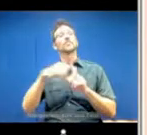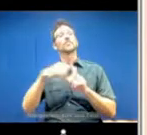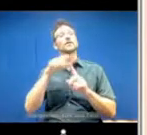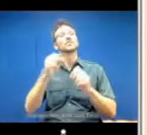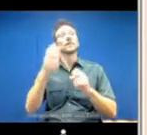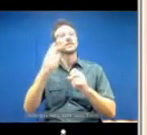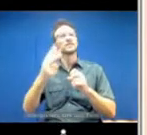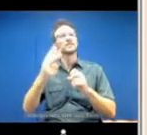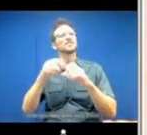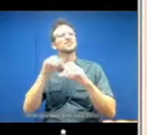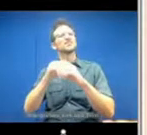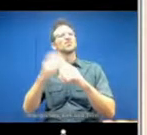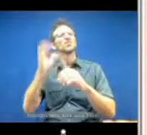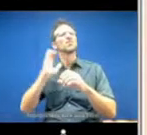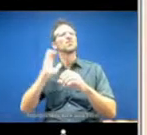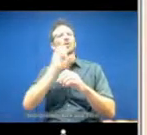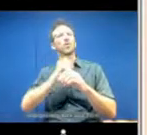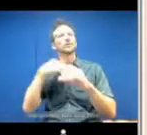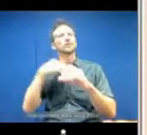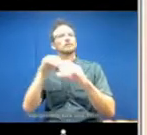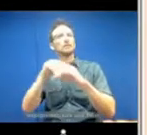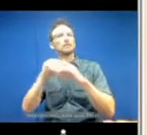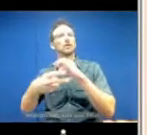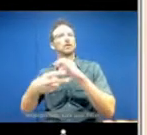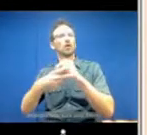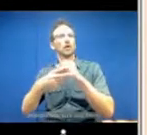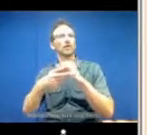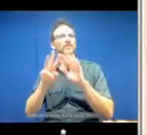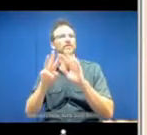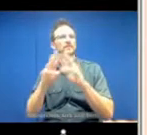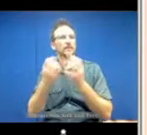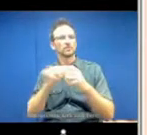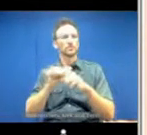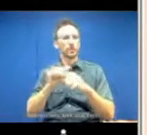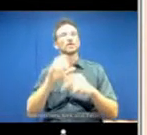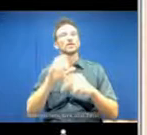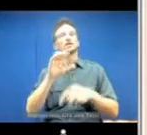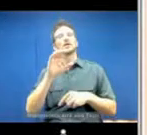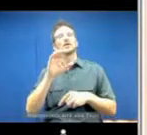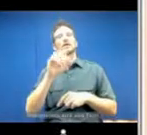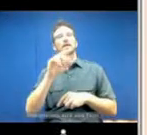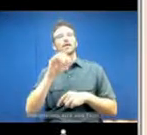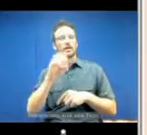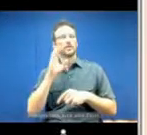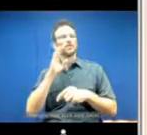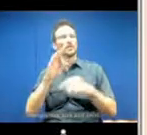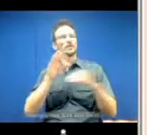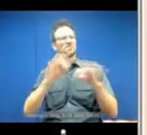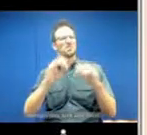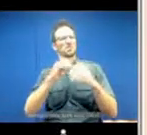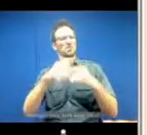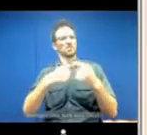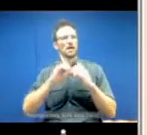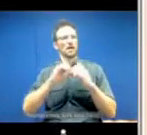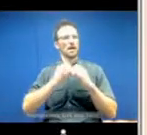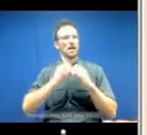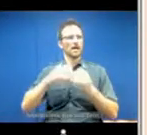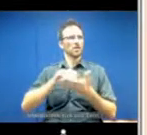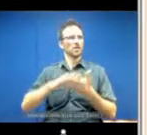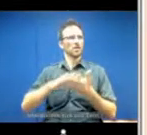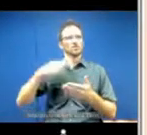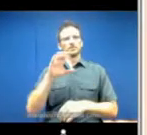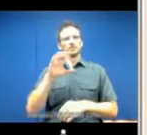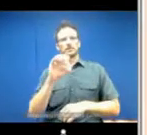going to talk to you some more about the CEUs. I appreciate your attention, and it's been a very interesting